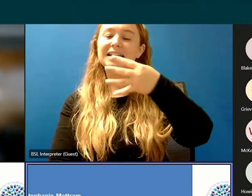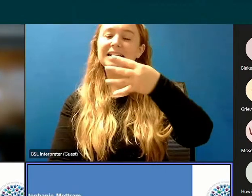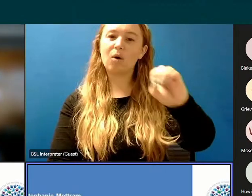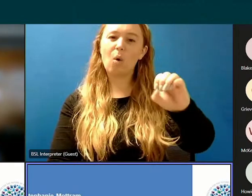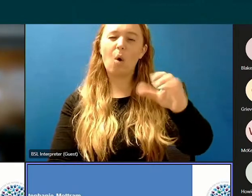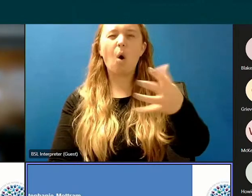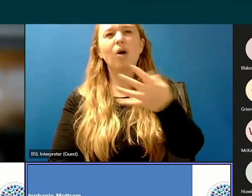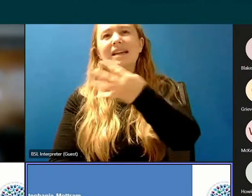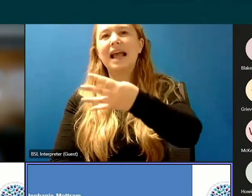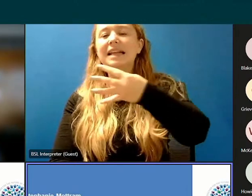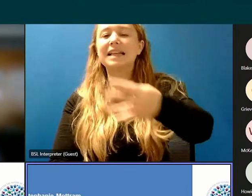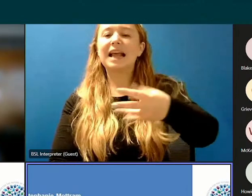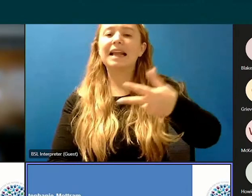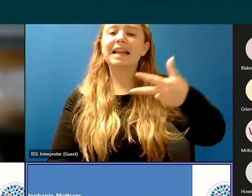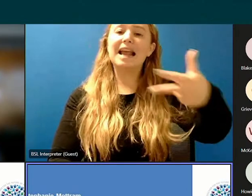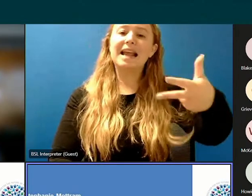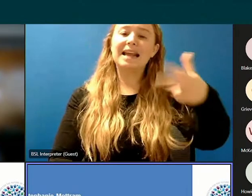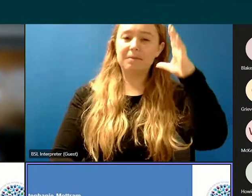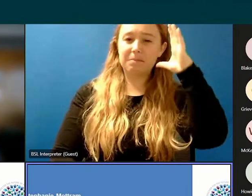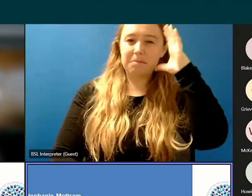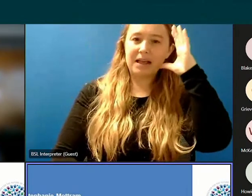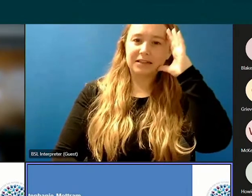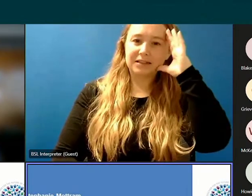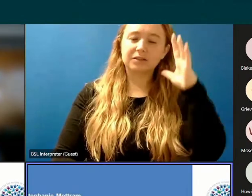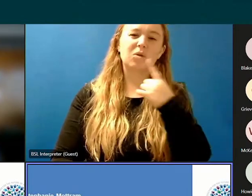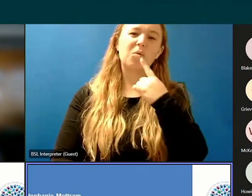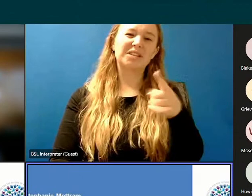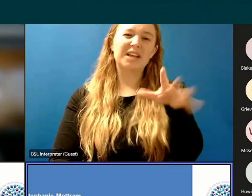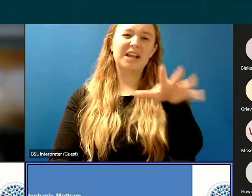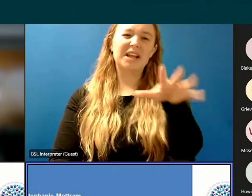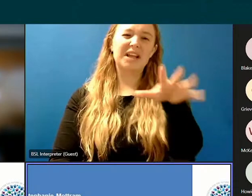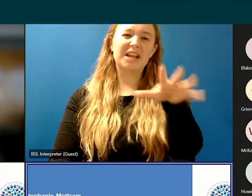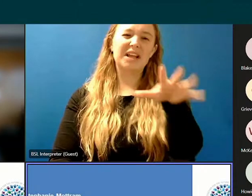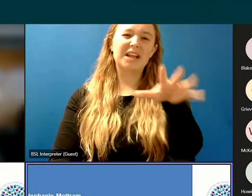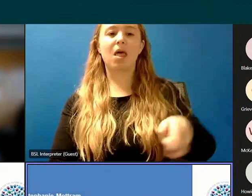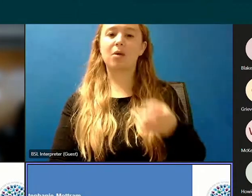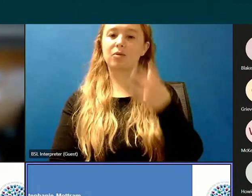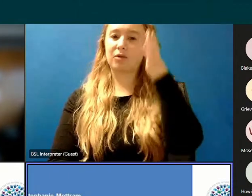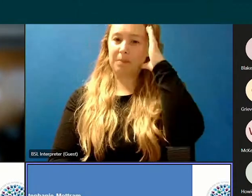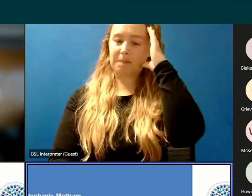998 or something like that. So just we'll say, for the sake of argument, we'll say we've got 1,000.